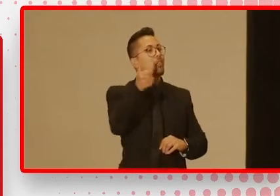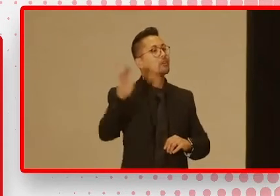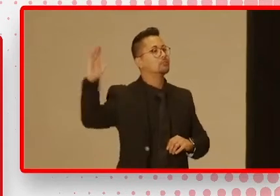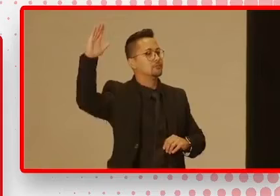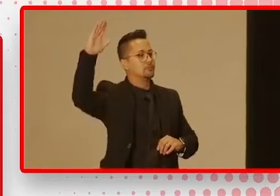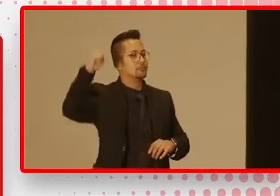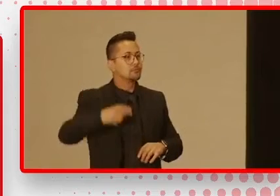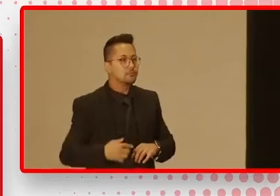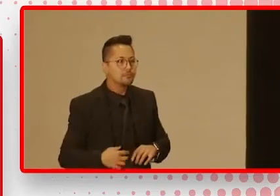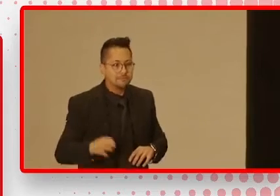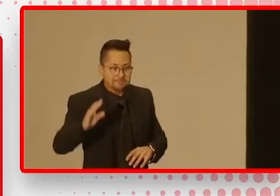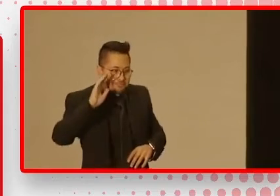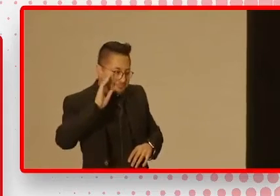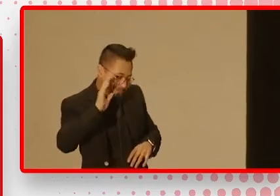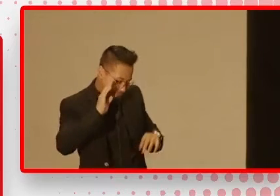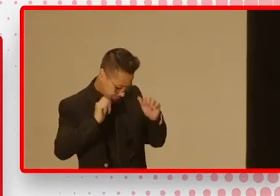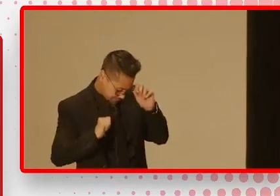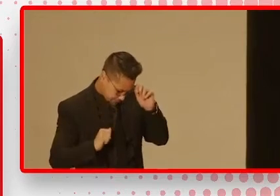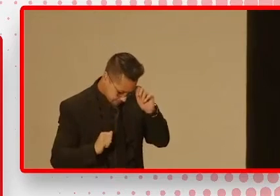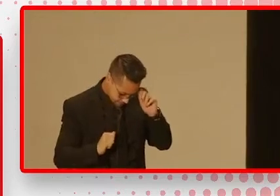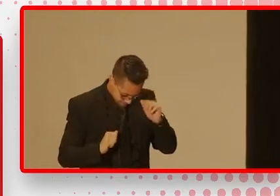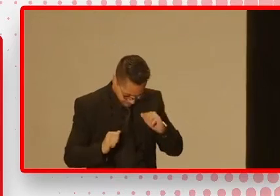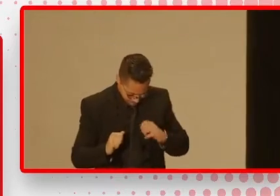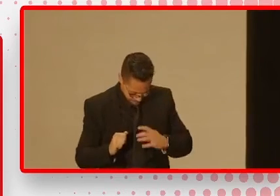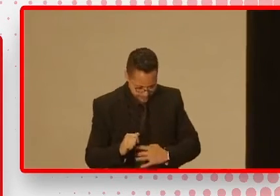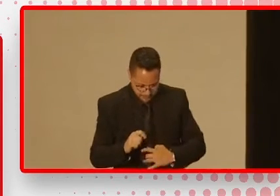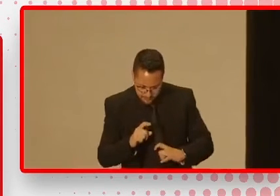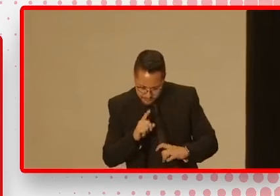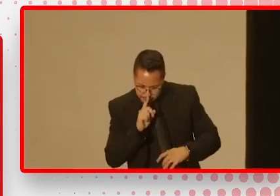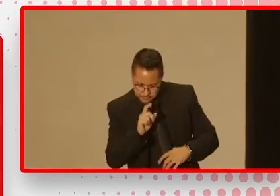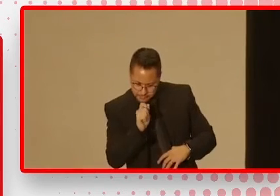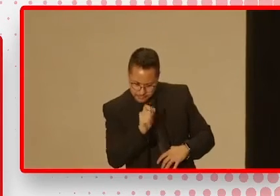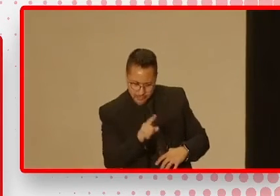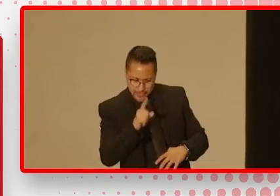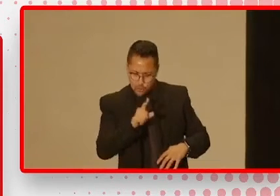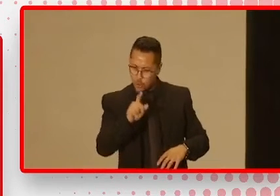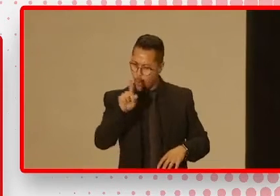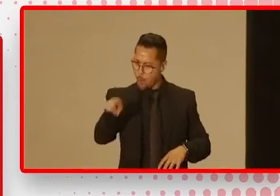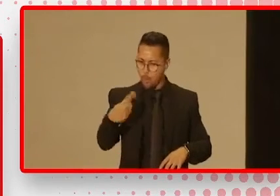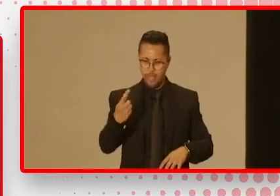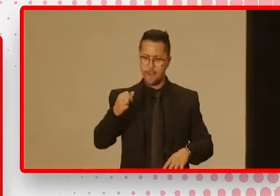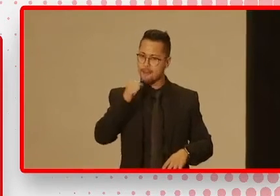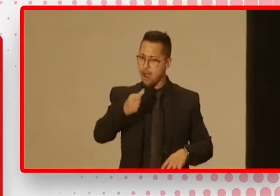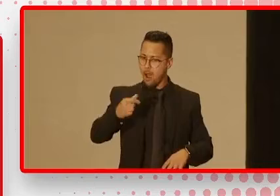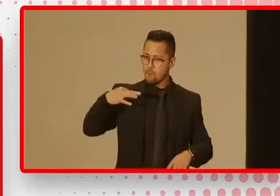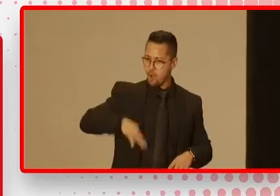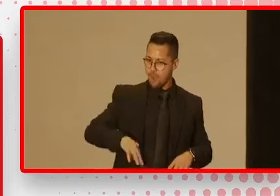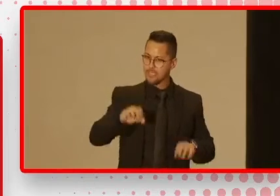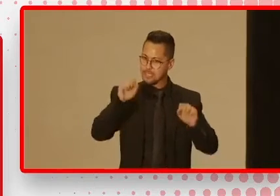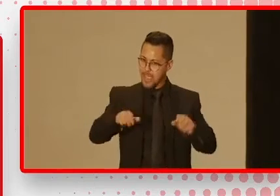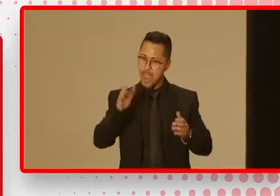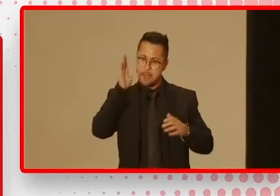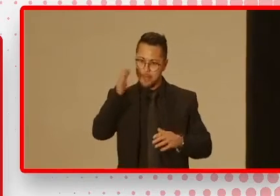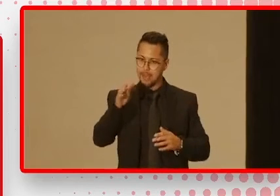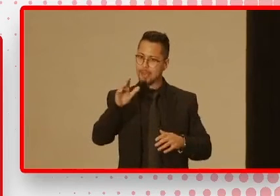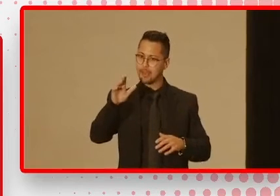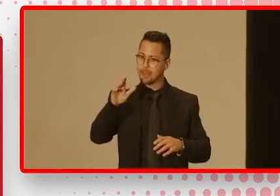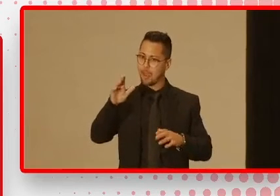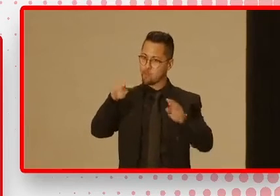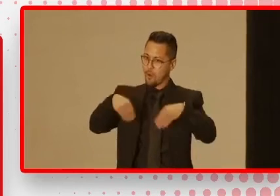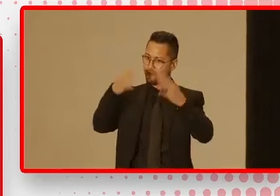Yes. Hi. Hi. Is it true that only nonprofits can be providers? Yes.